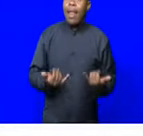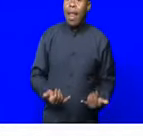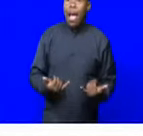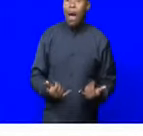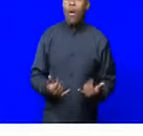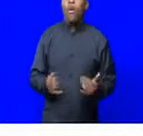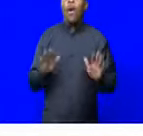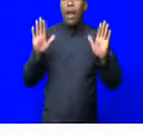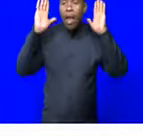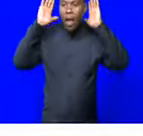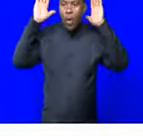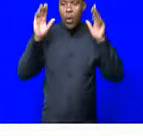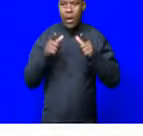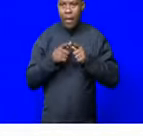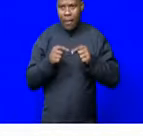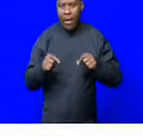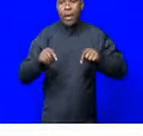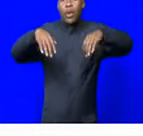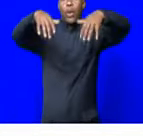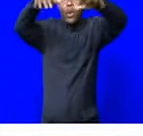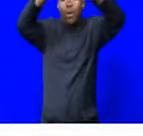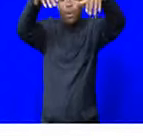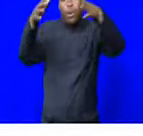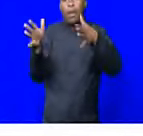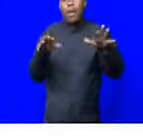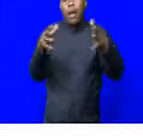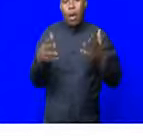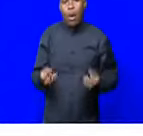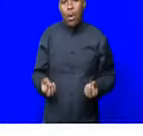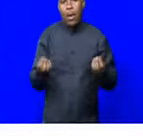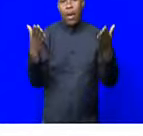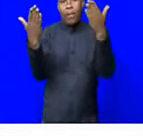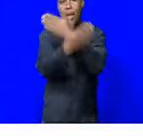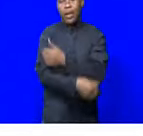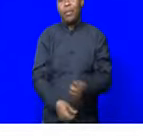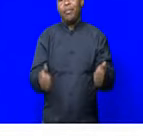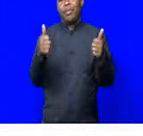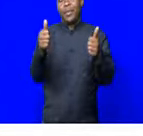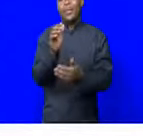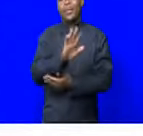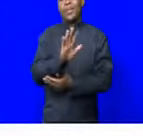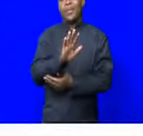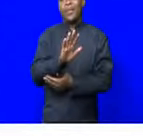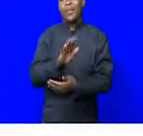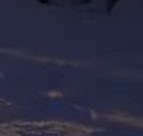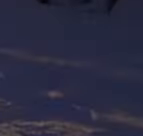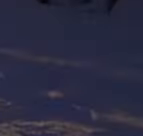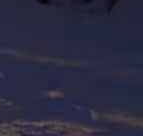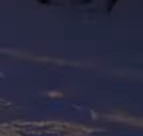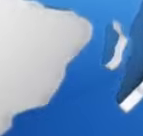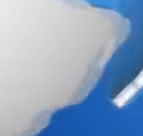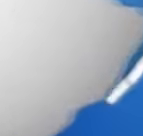That brings us to the end of our news bulletin tonight. Up next is the weather forecast for selected towns. Good night, Eswatini.